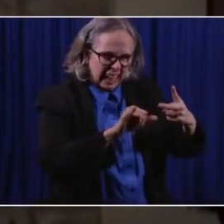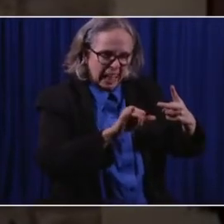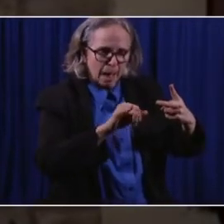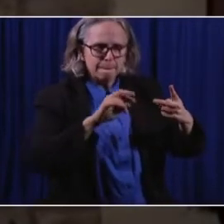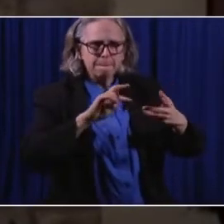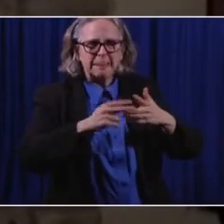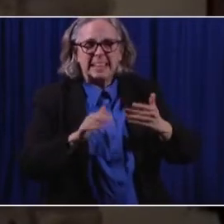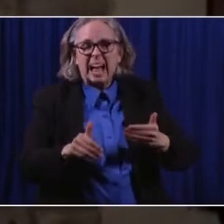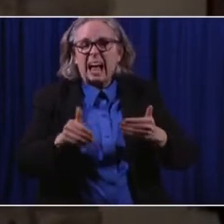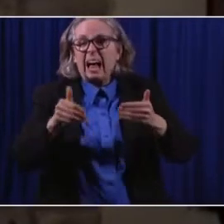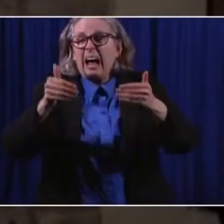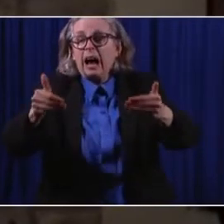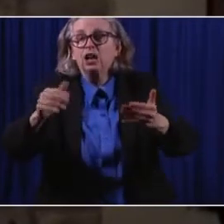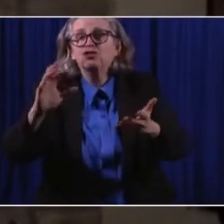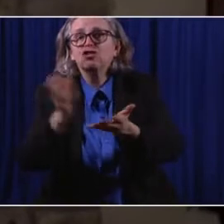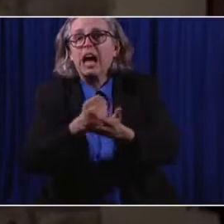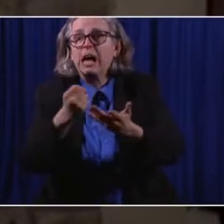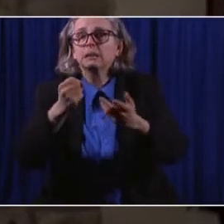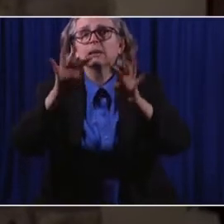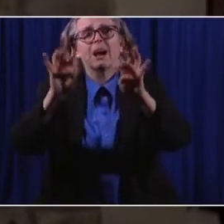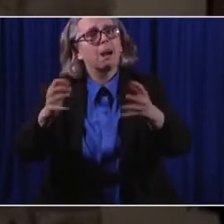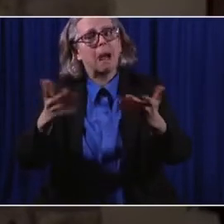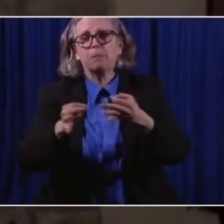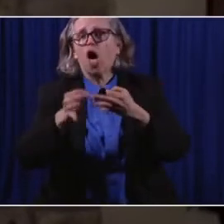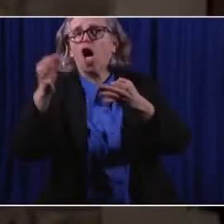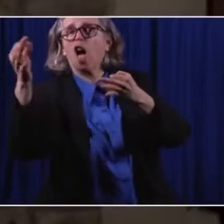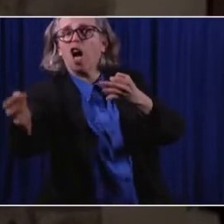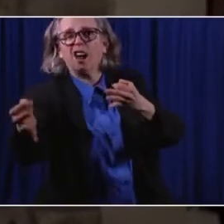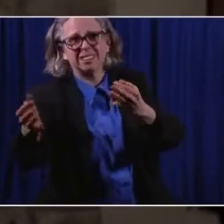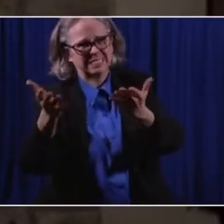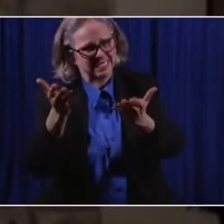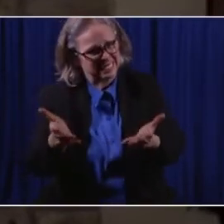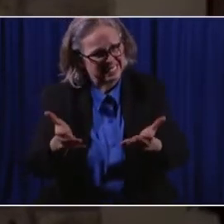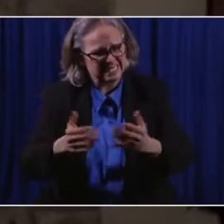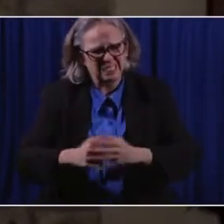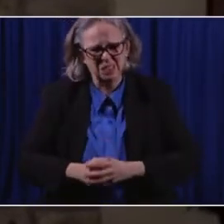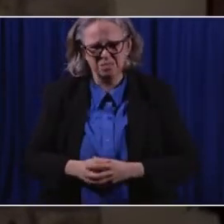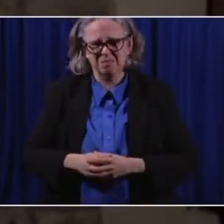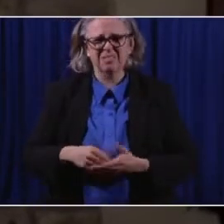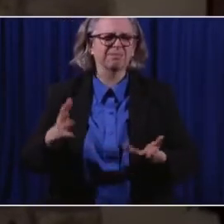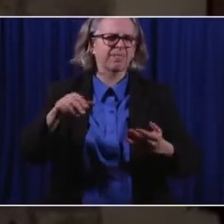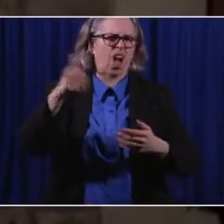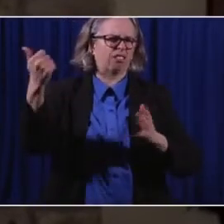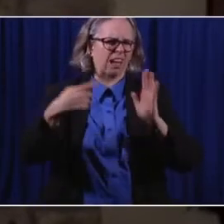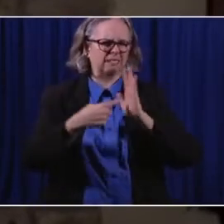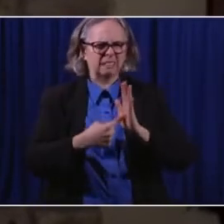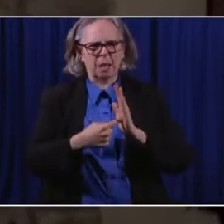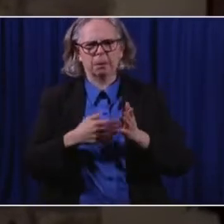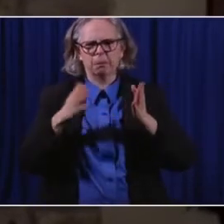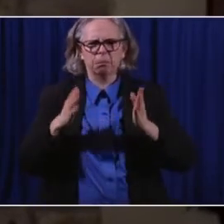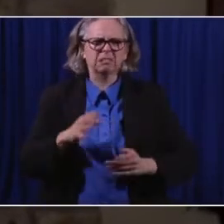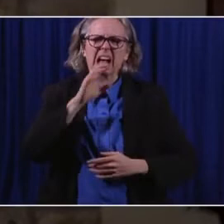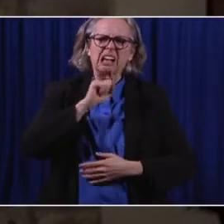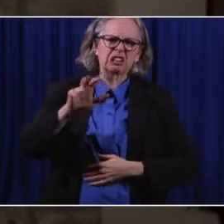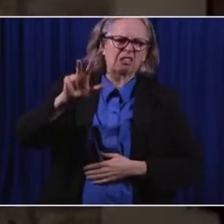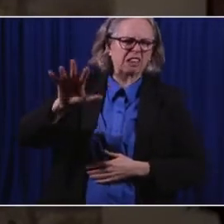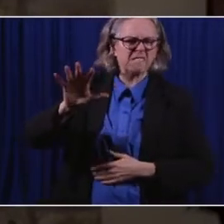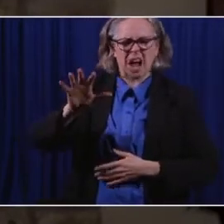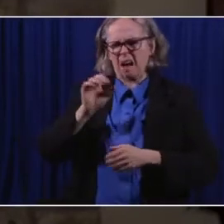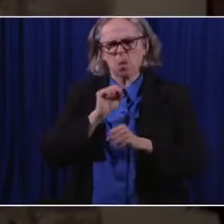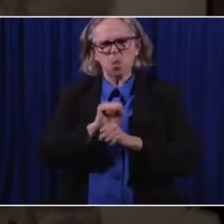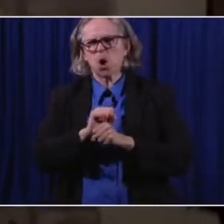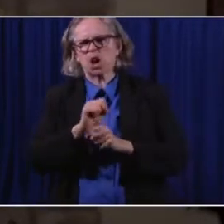I mean, for example, let's take a 35-year-old who is in a nursing home or who works in a nursing home. If they don't take that